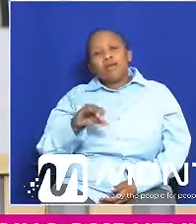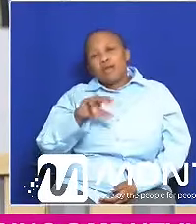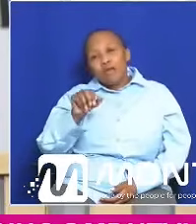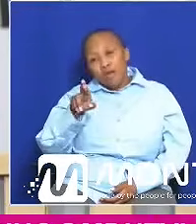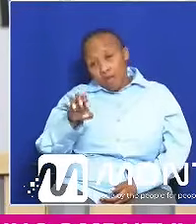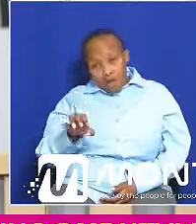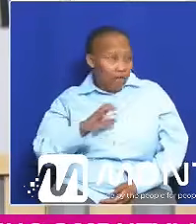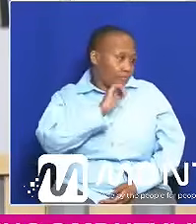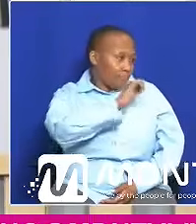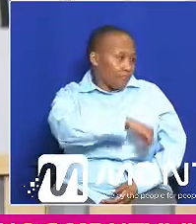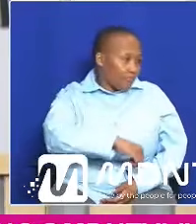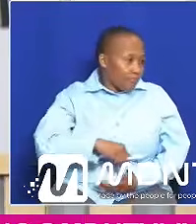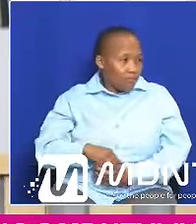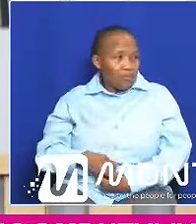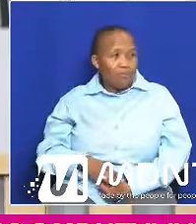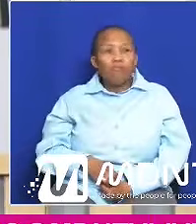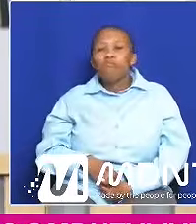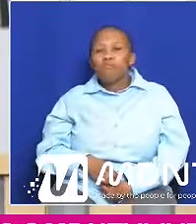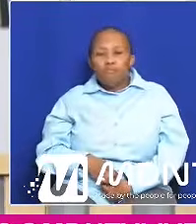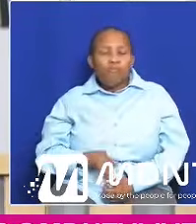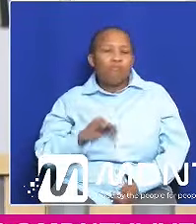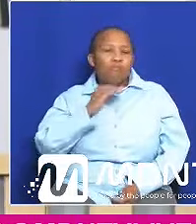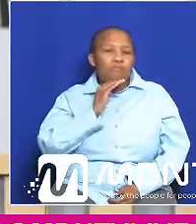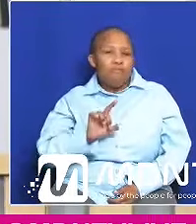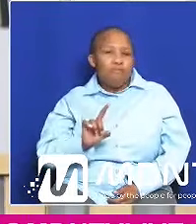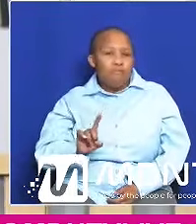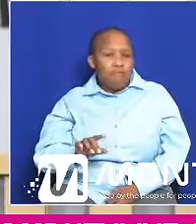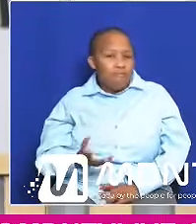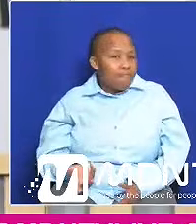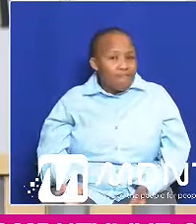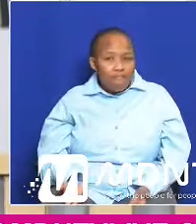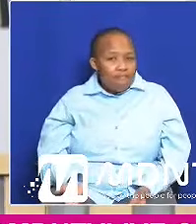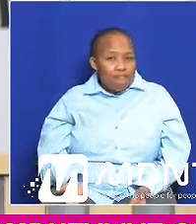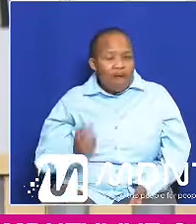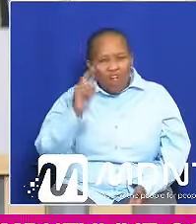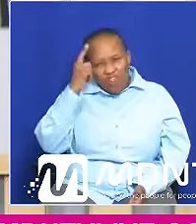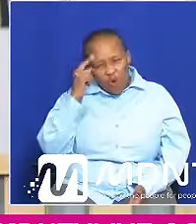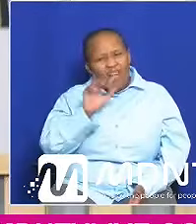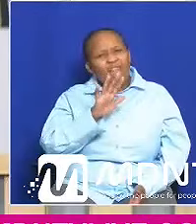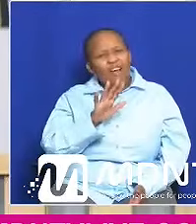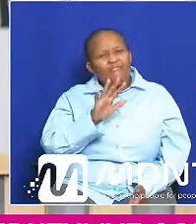And what do you mean about, I thought it was 5 million, you referenced 20 now.